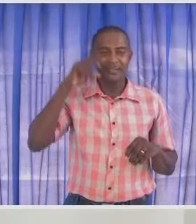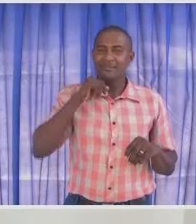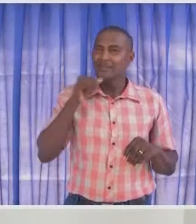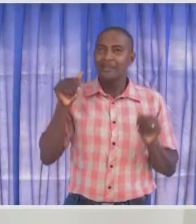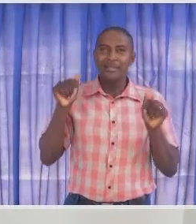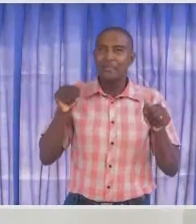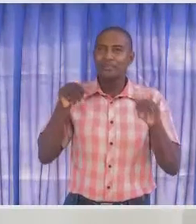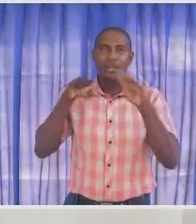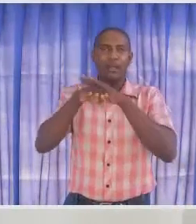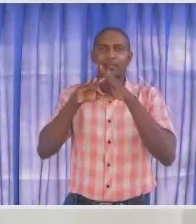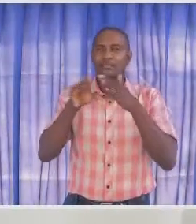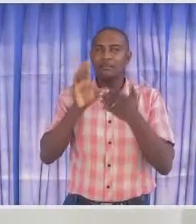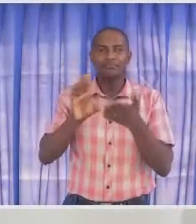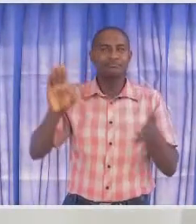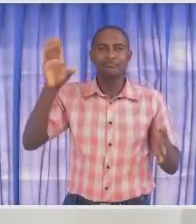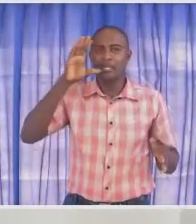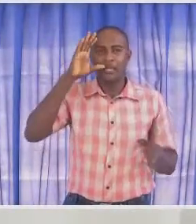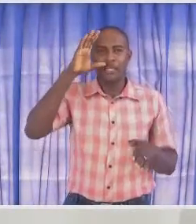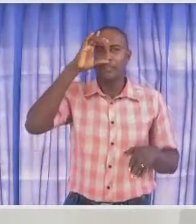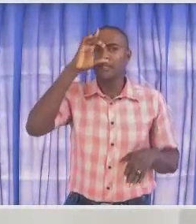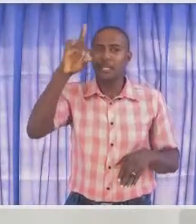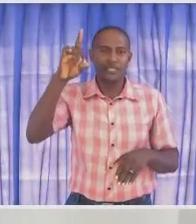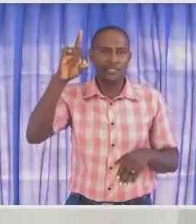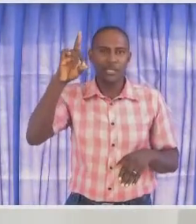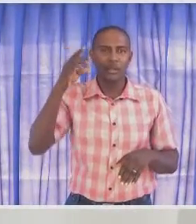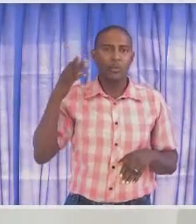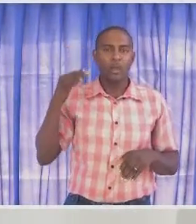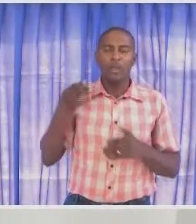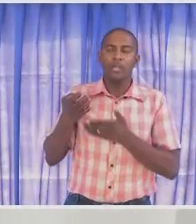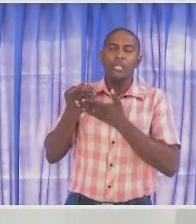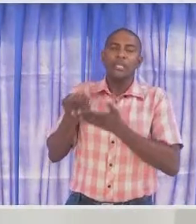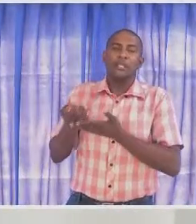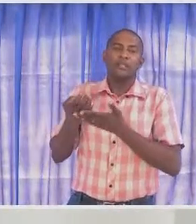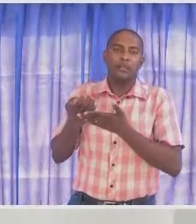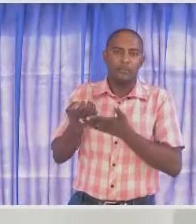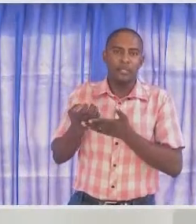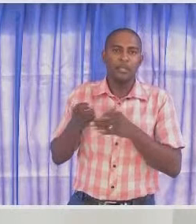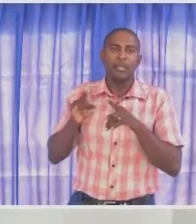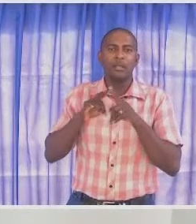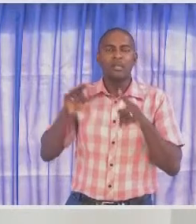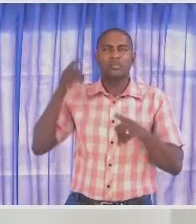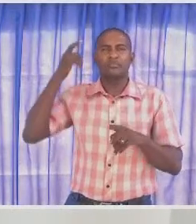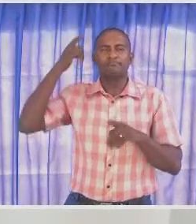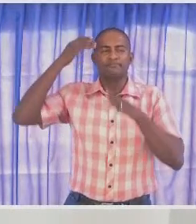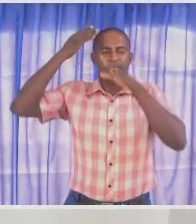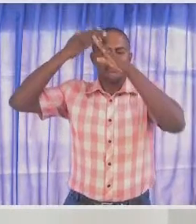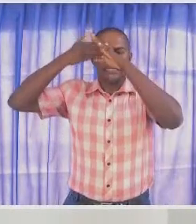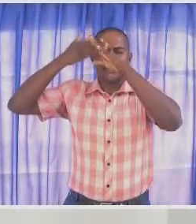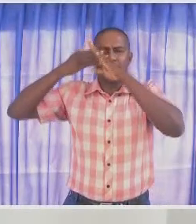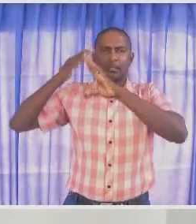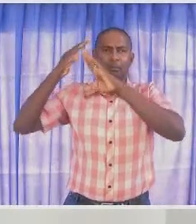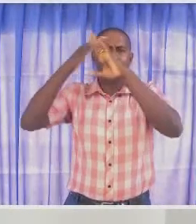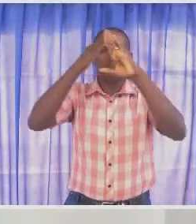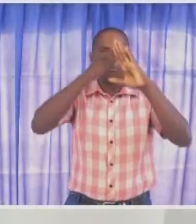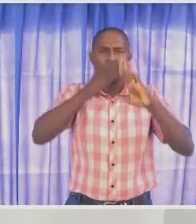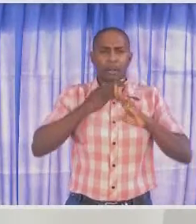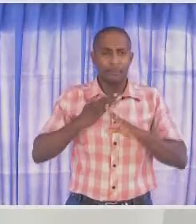to access tertiary education due to the economic and psychological barriers.